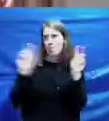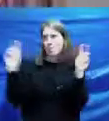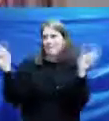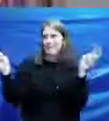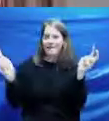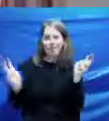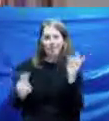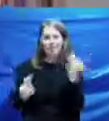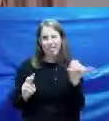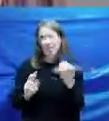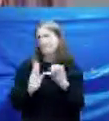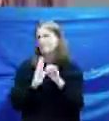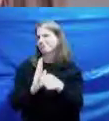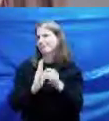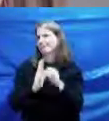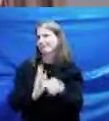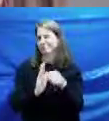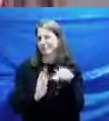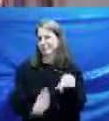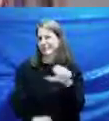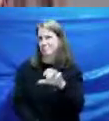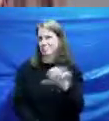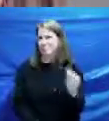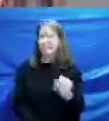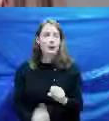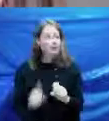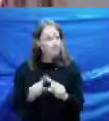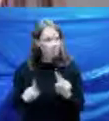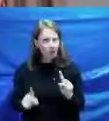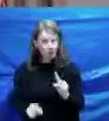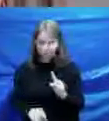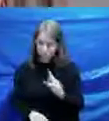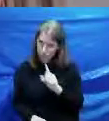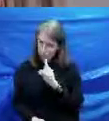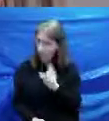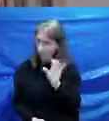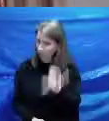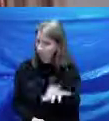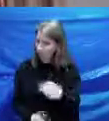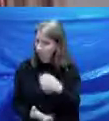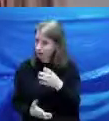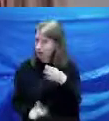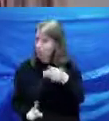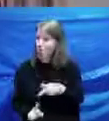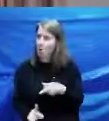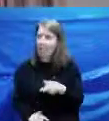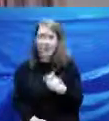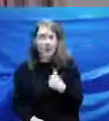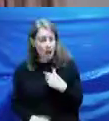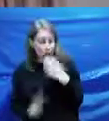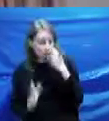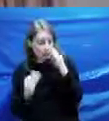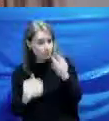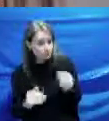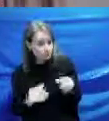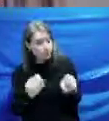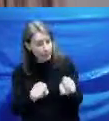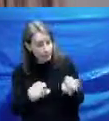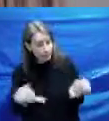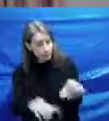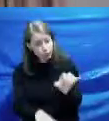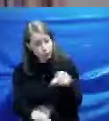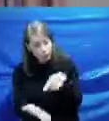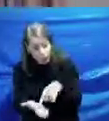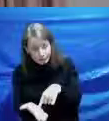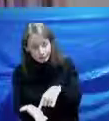start telling kids, I believe you can do this, and we're going to start keeping you to that task, we're going to engage parents, we're going to engage all of